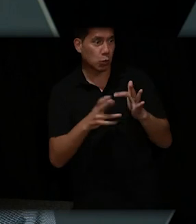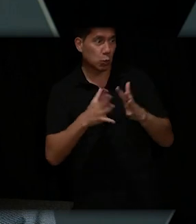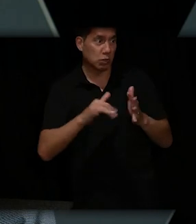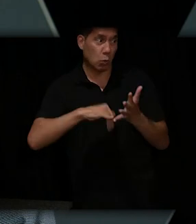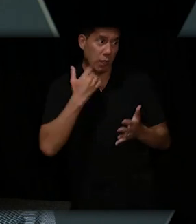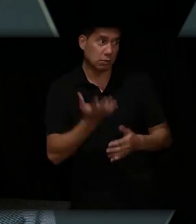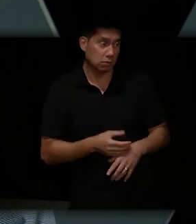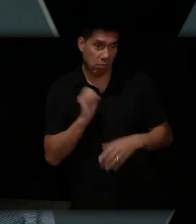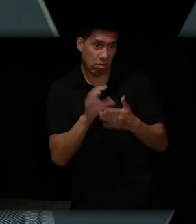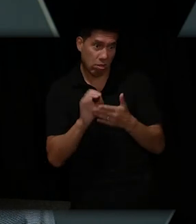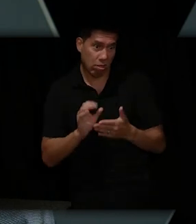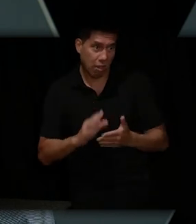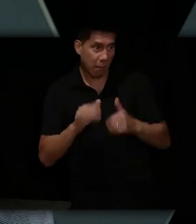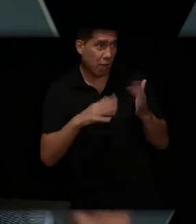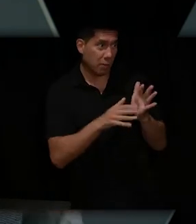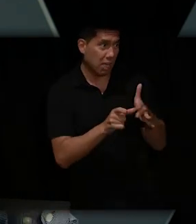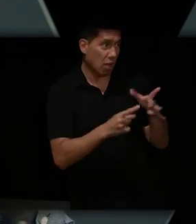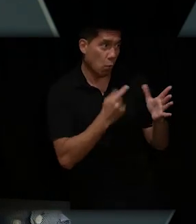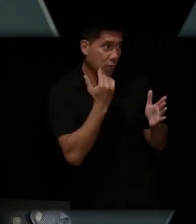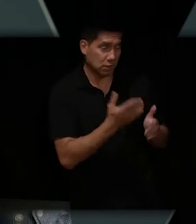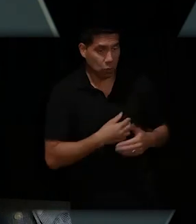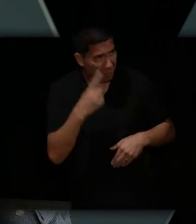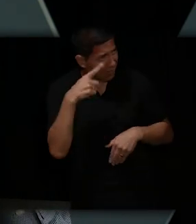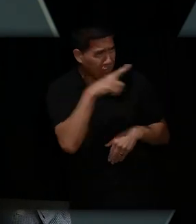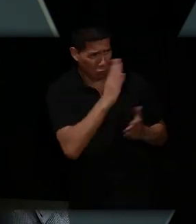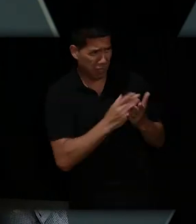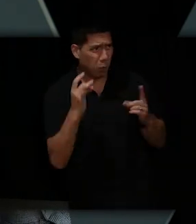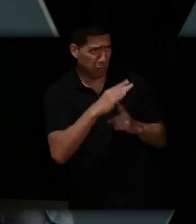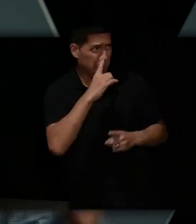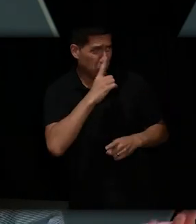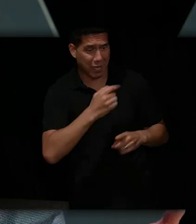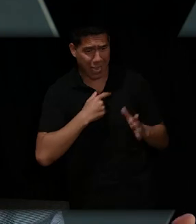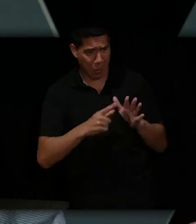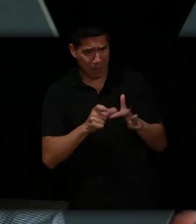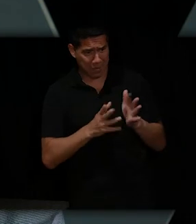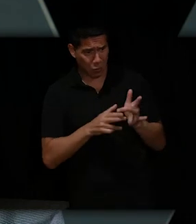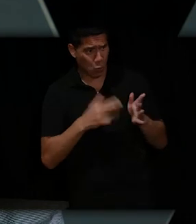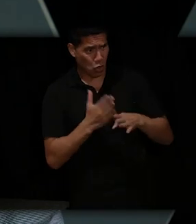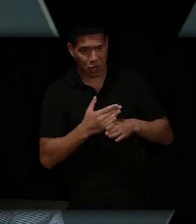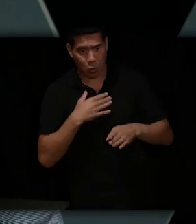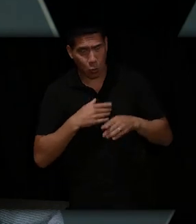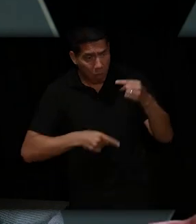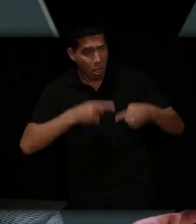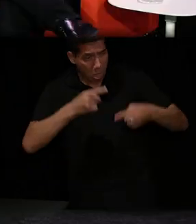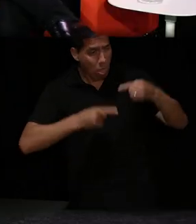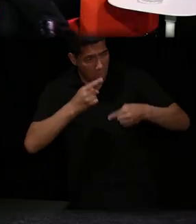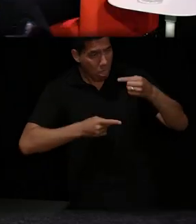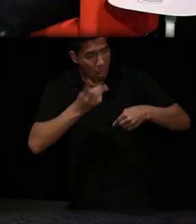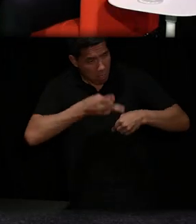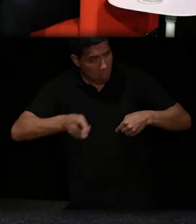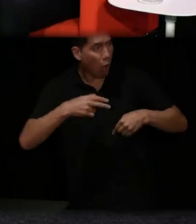important, and we viewed them as incredibly important in our administration. We got into fights with them all the time, of course. It's